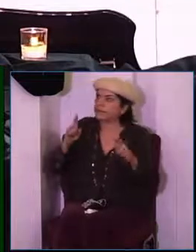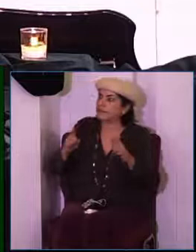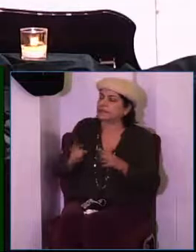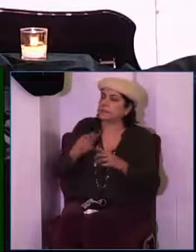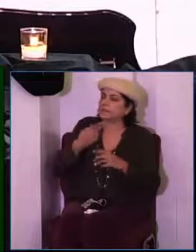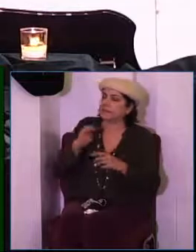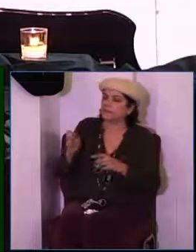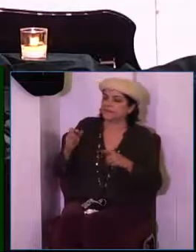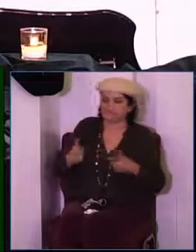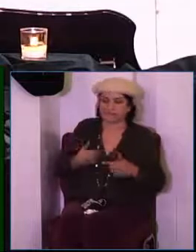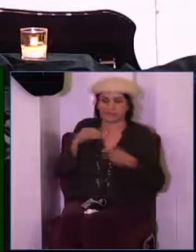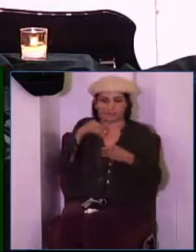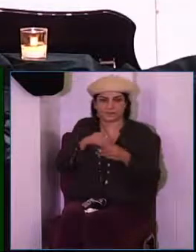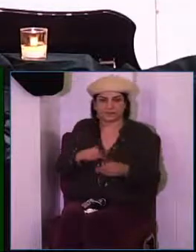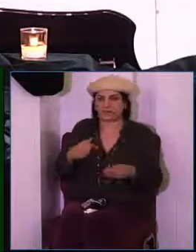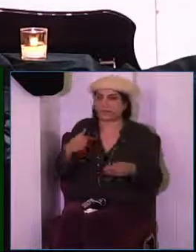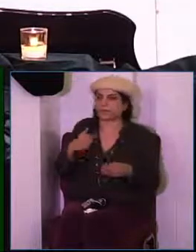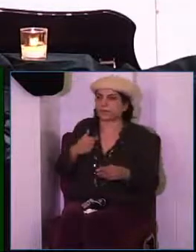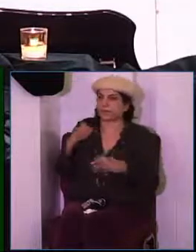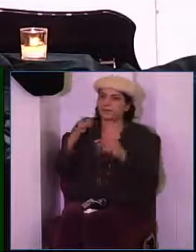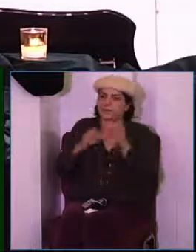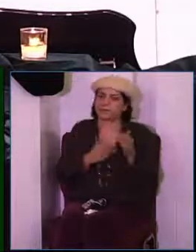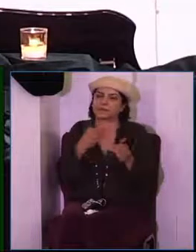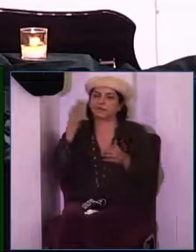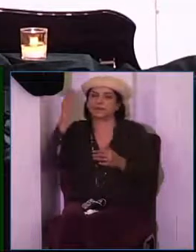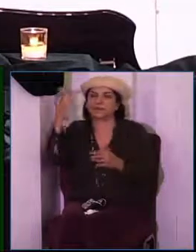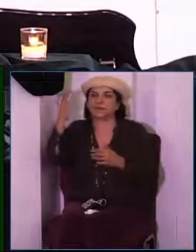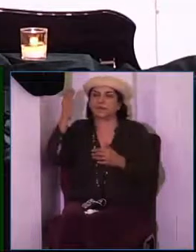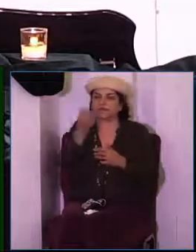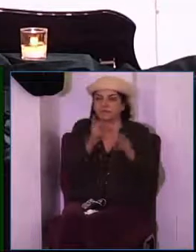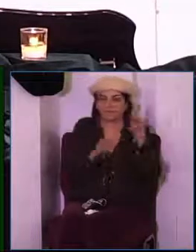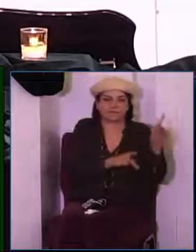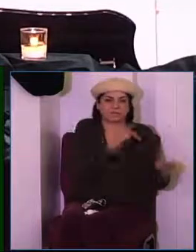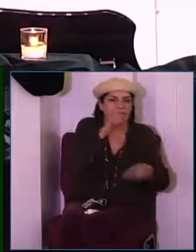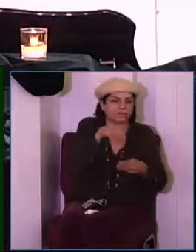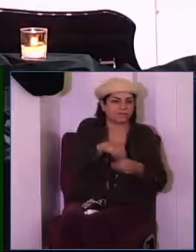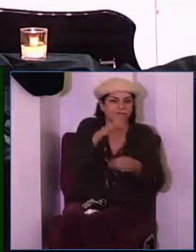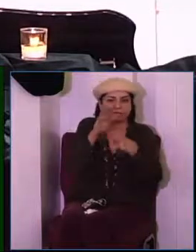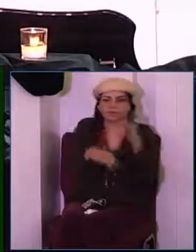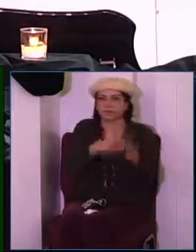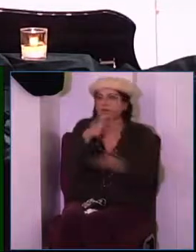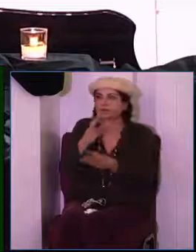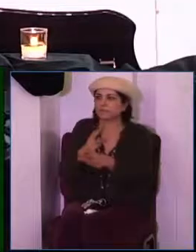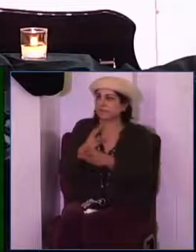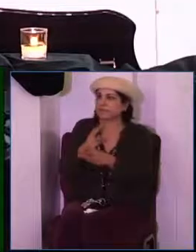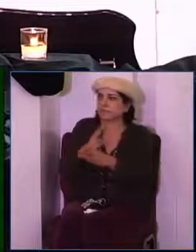that's living in me than he that is in the